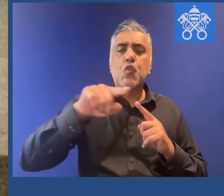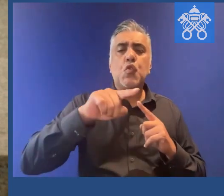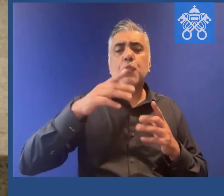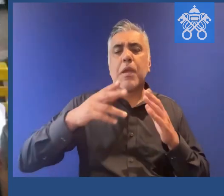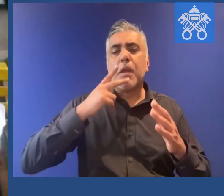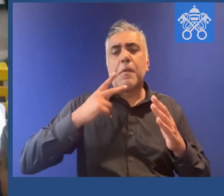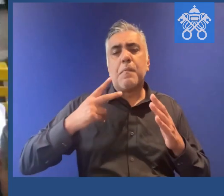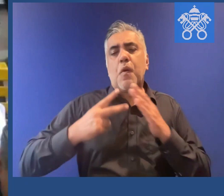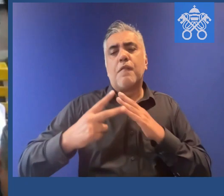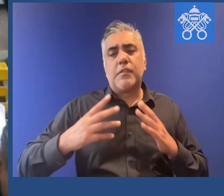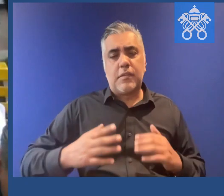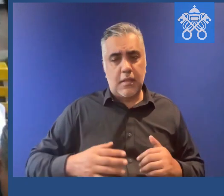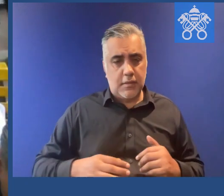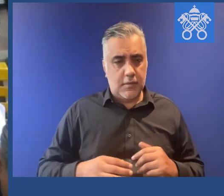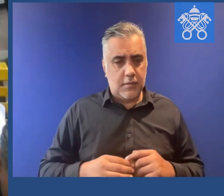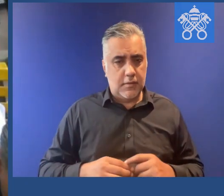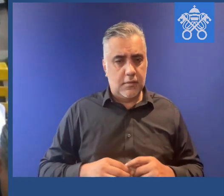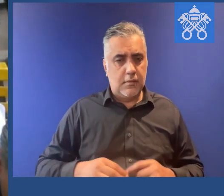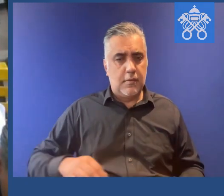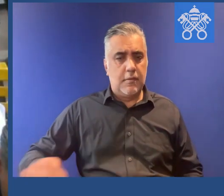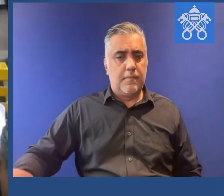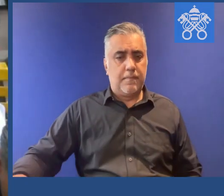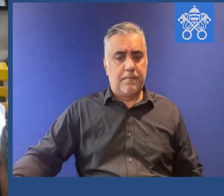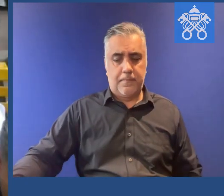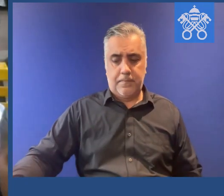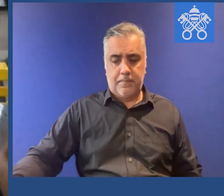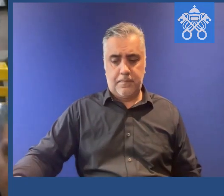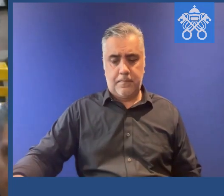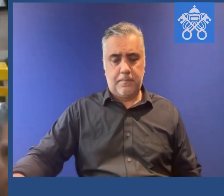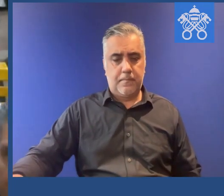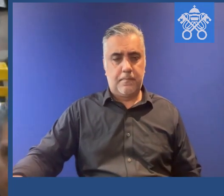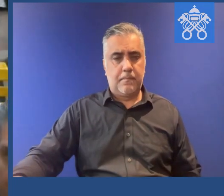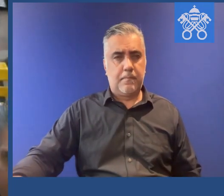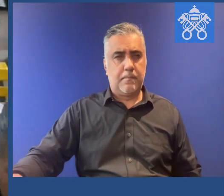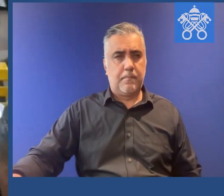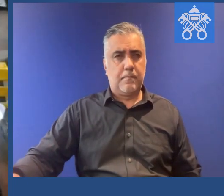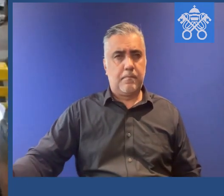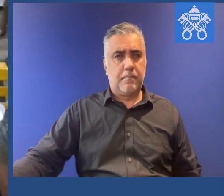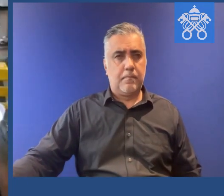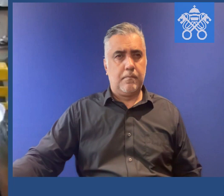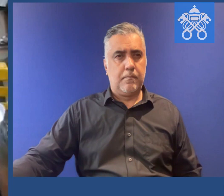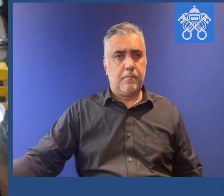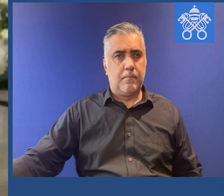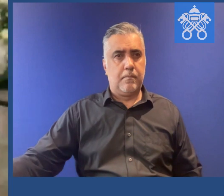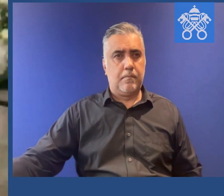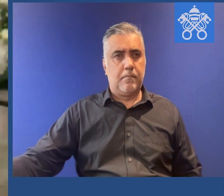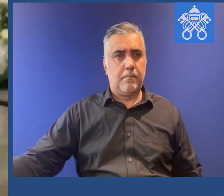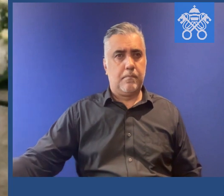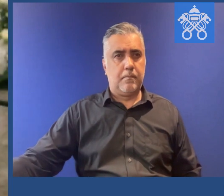may prophesy. E la profezia ci rende capaci di praticare le beatitudini